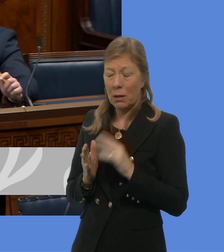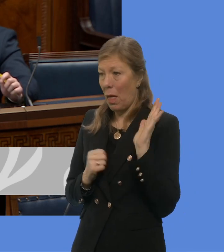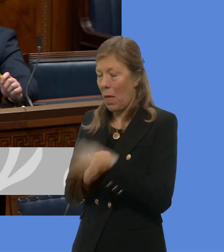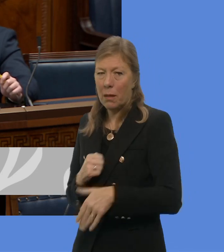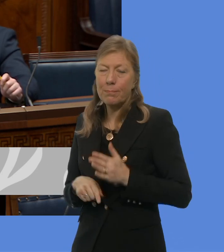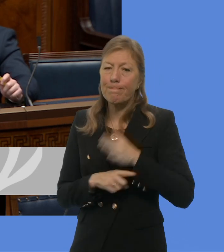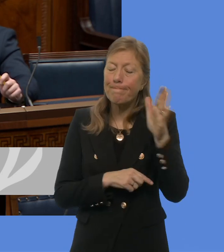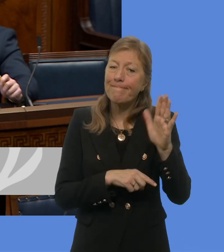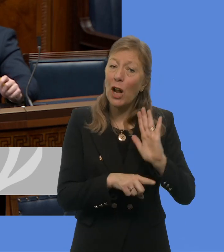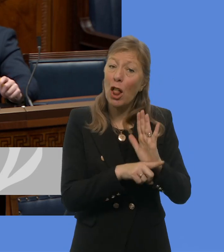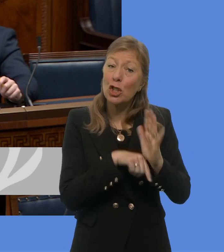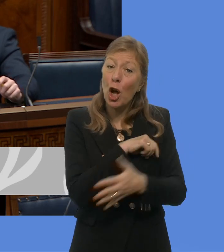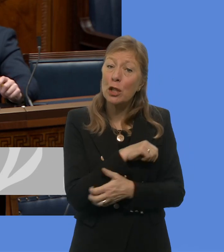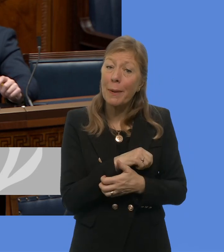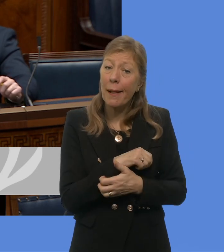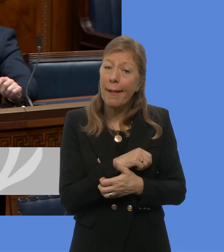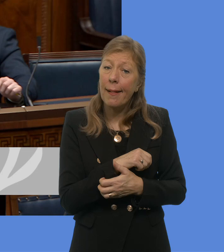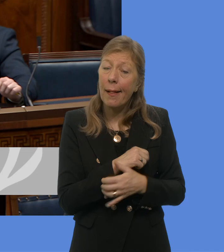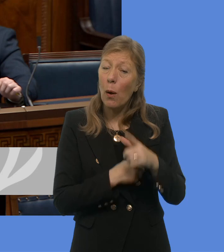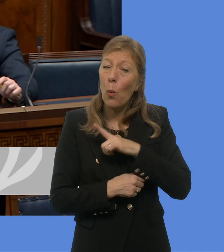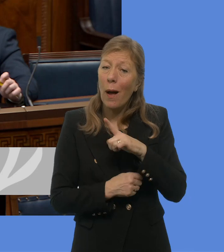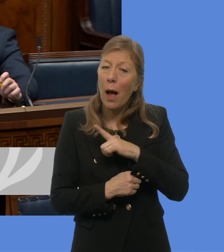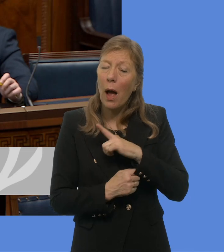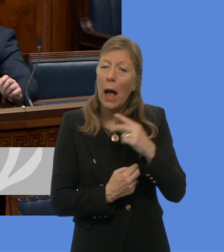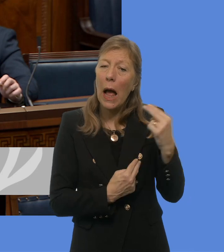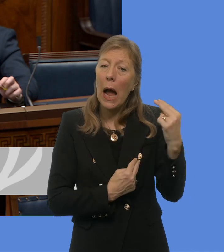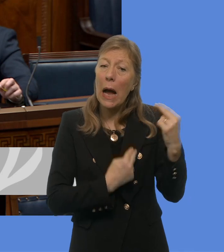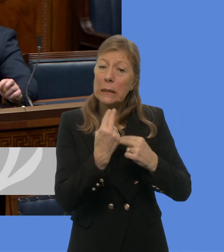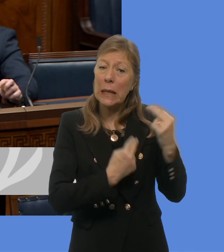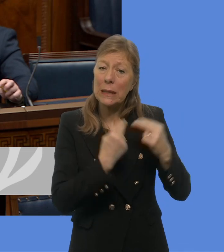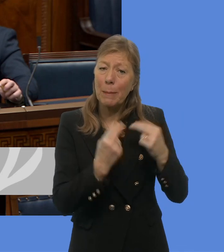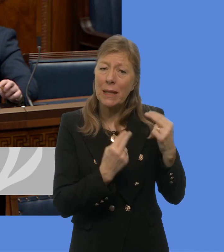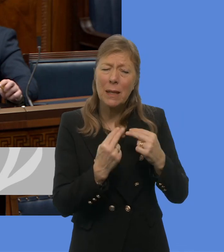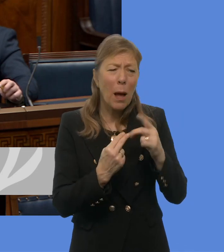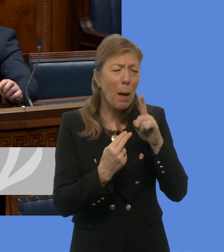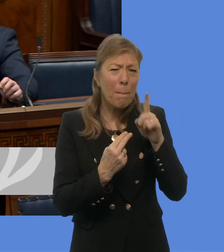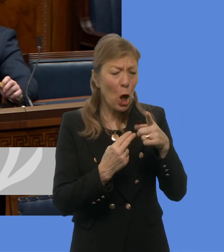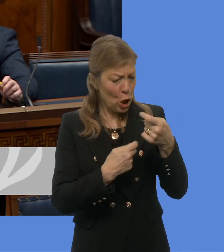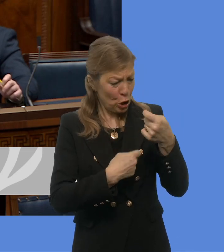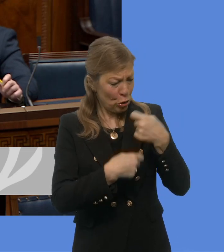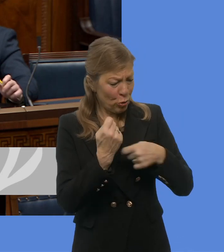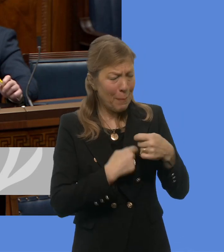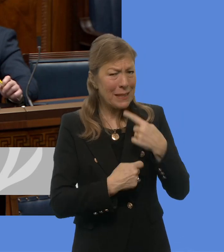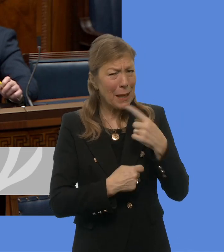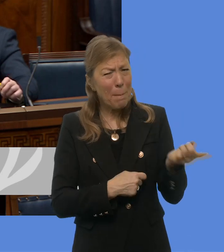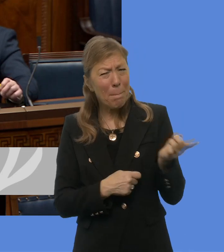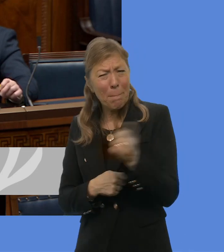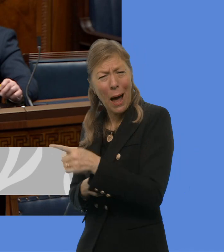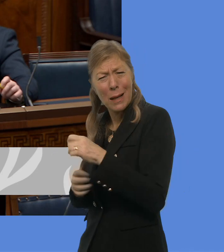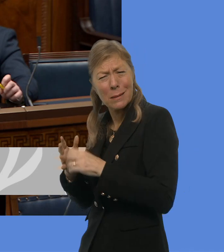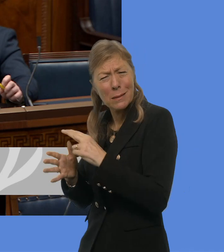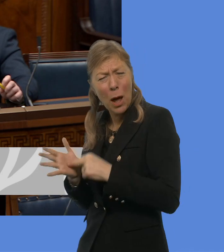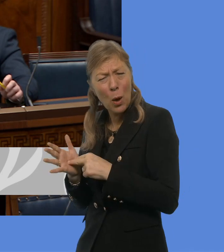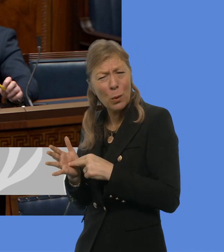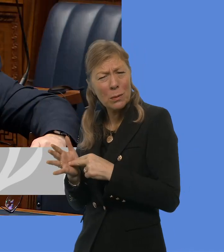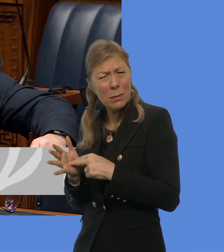Hospital emergency department to be triaged and then referred back to the Down Hospital. So the whole kind of direction of travel that I